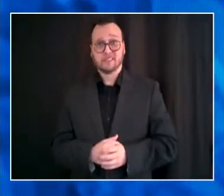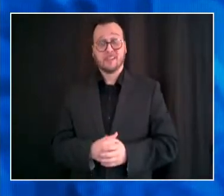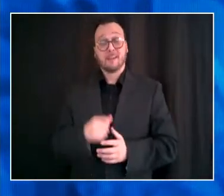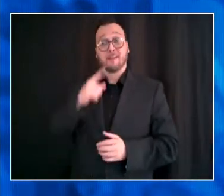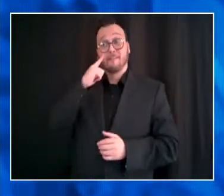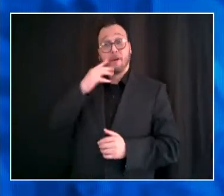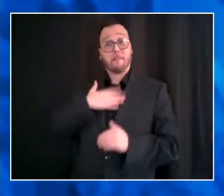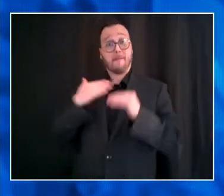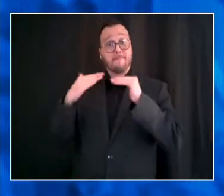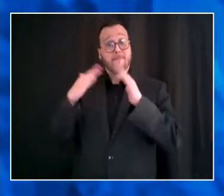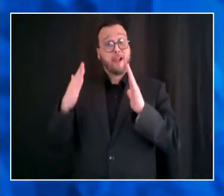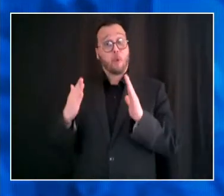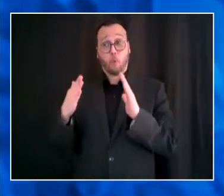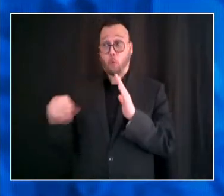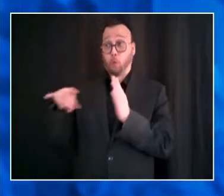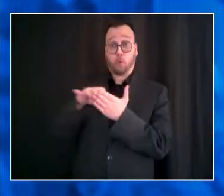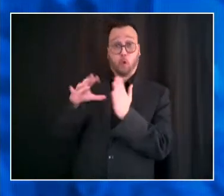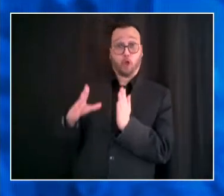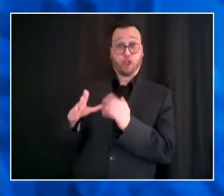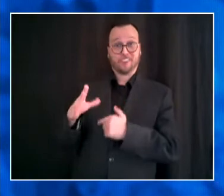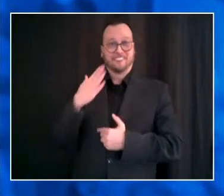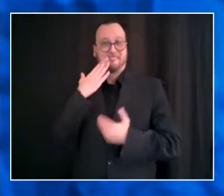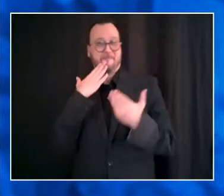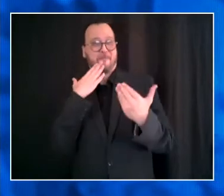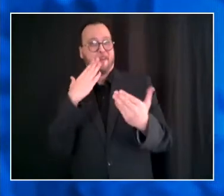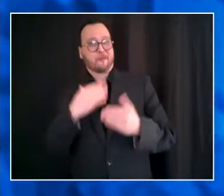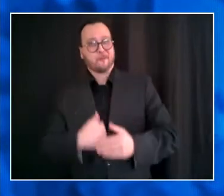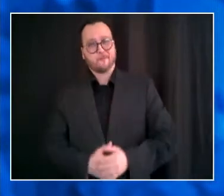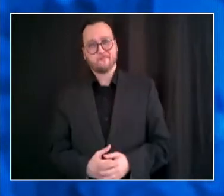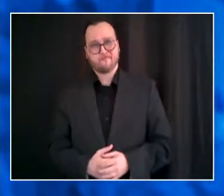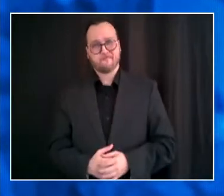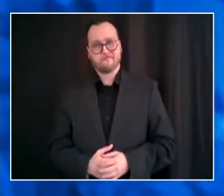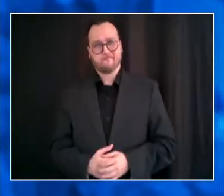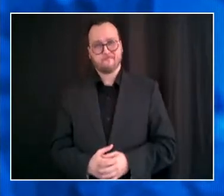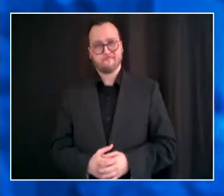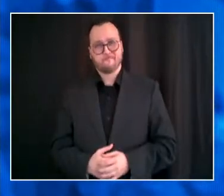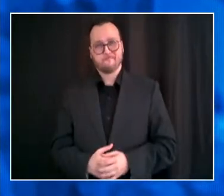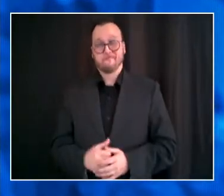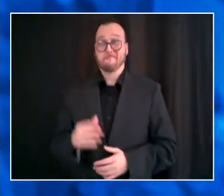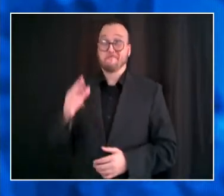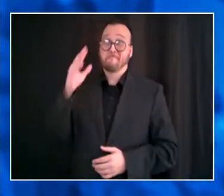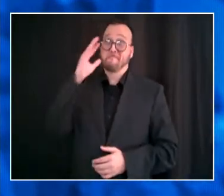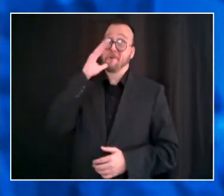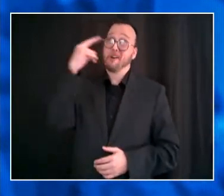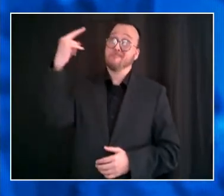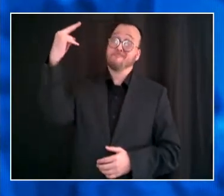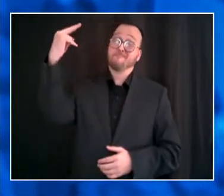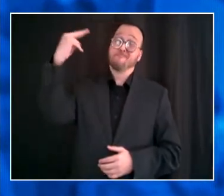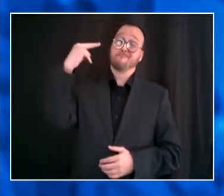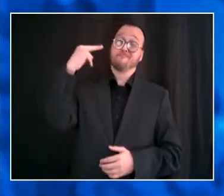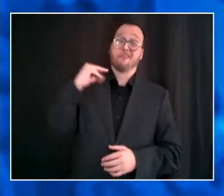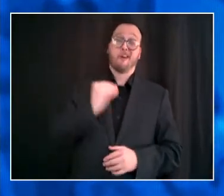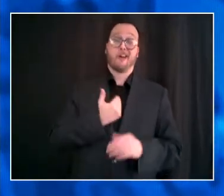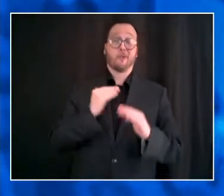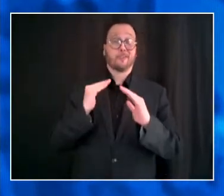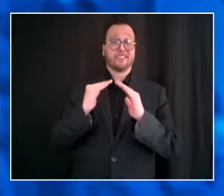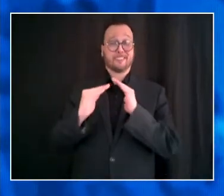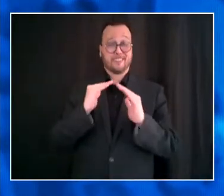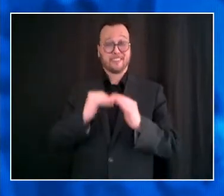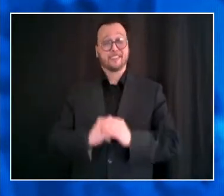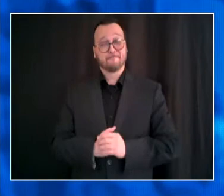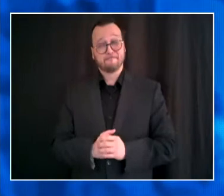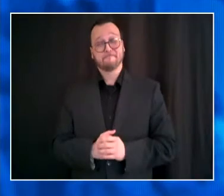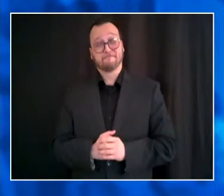New Yorkers, thank you. Mommy is looking down on our city, and